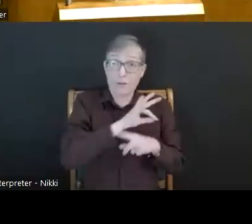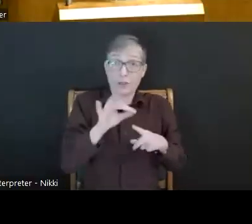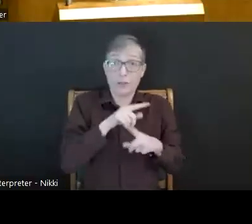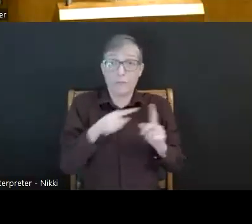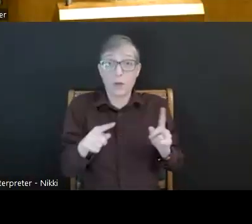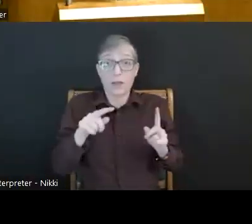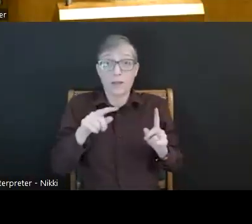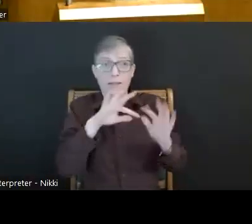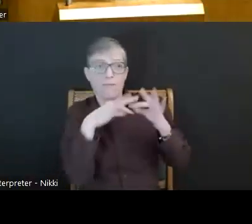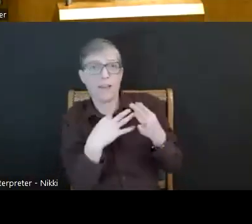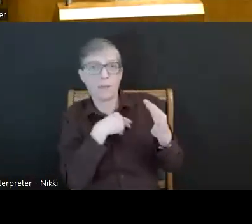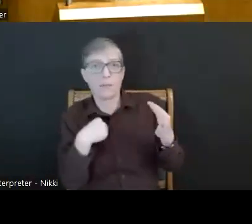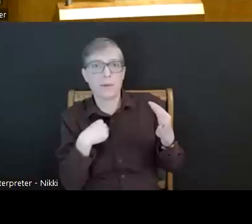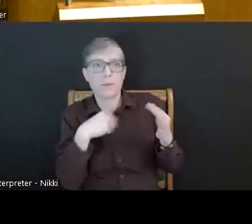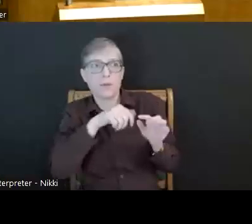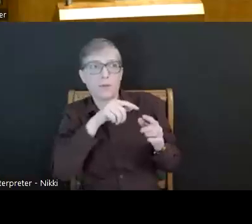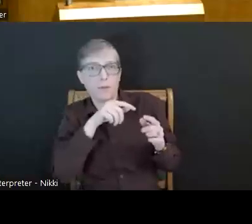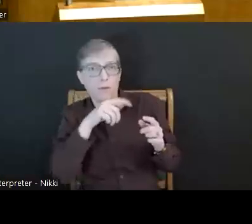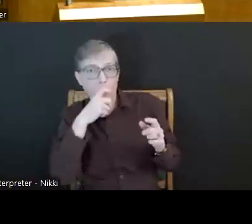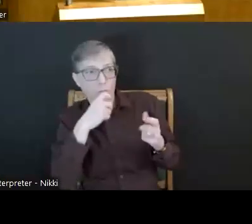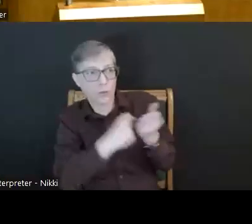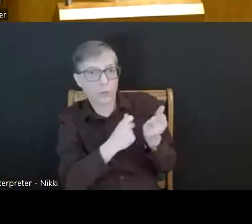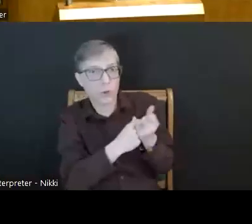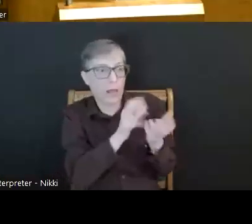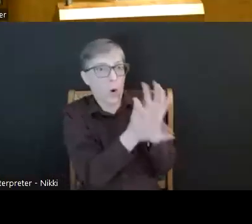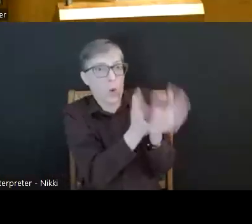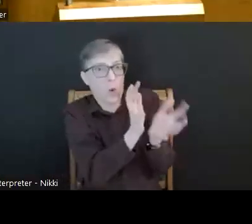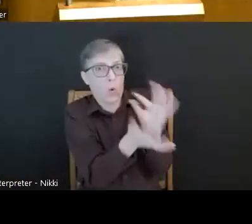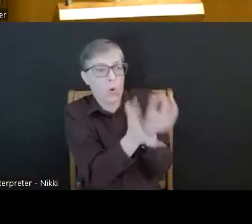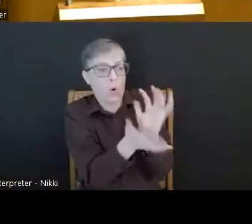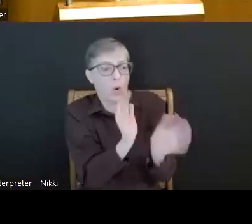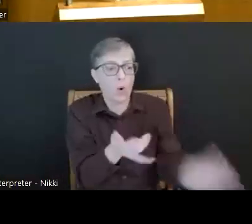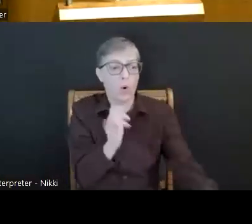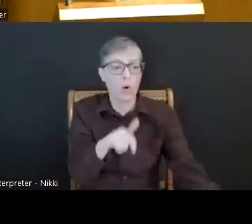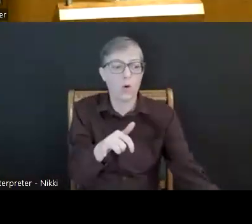of becomes very prominent, and that's related to more depression